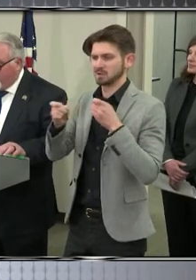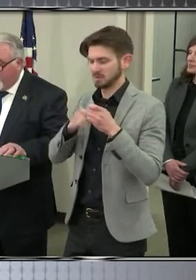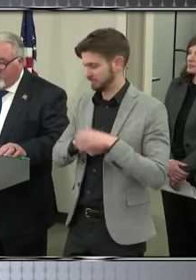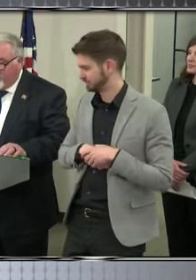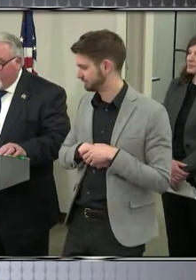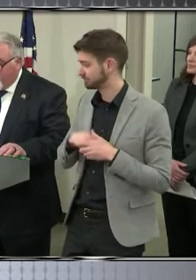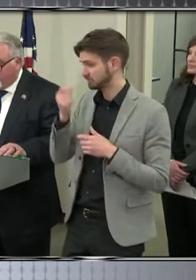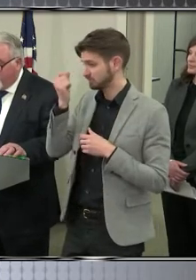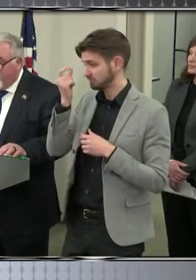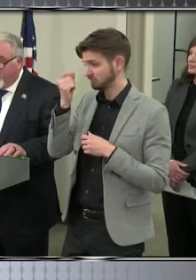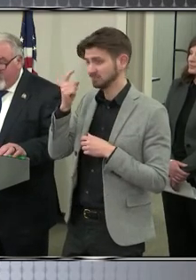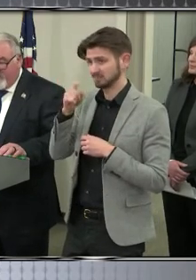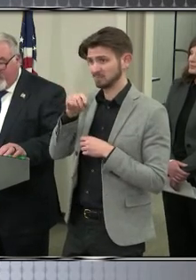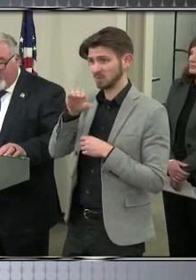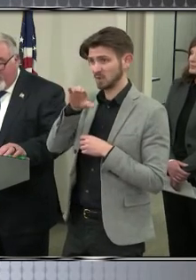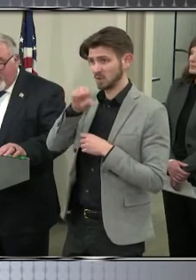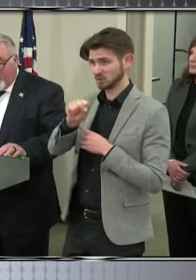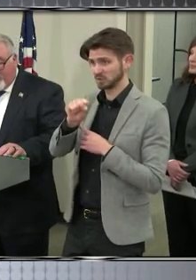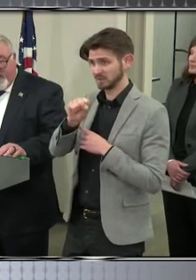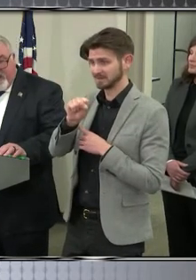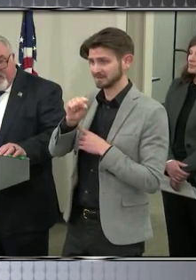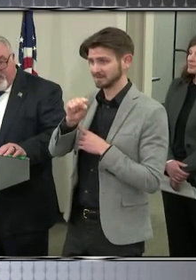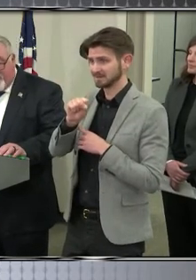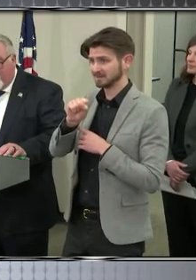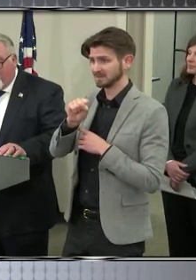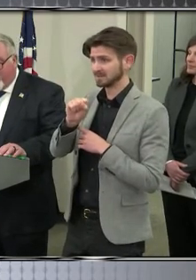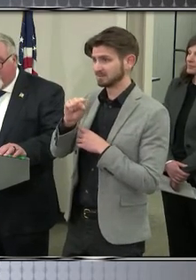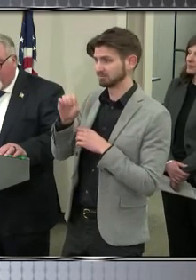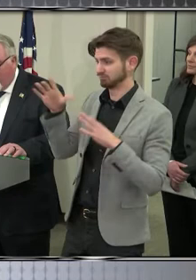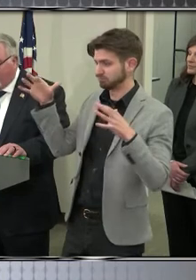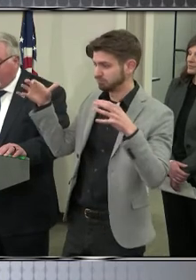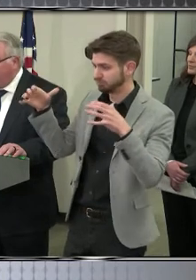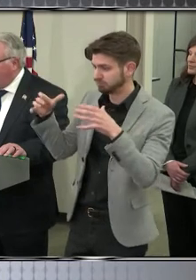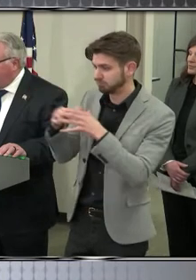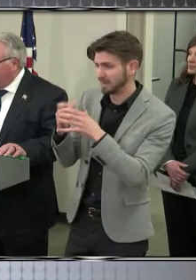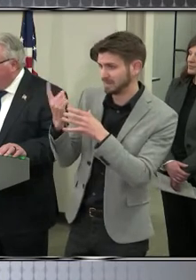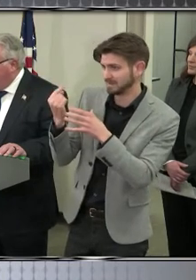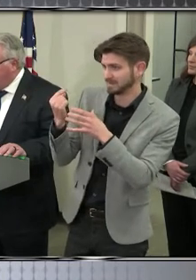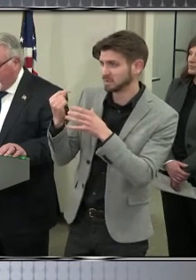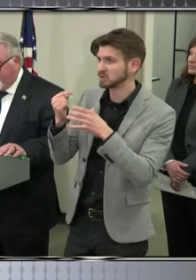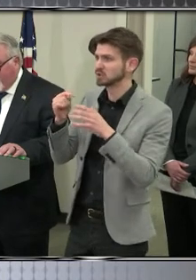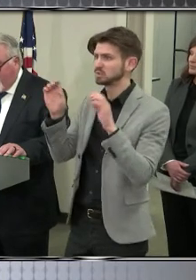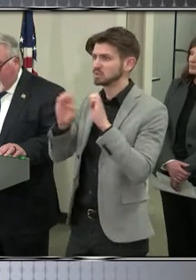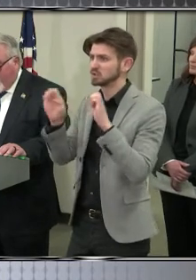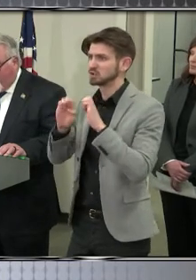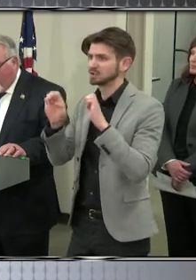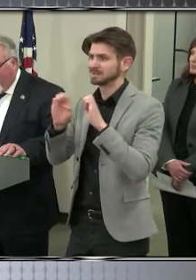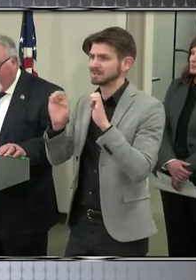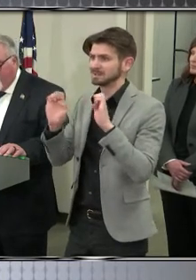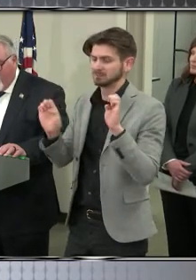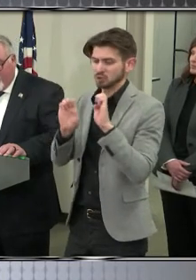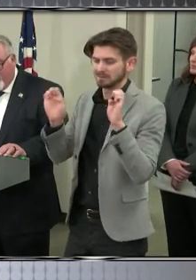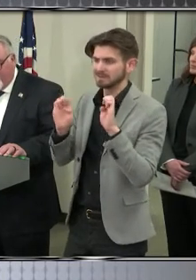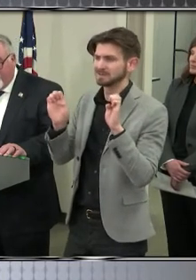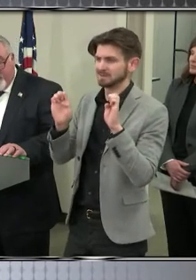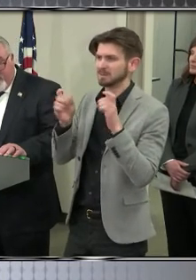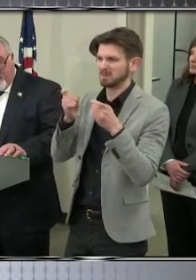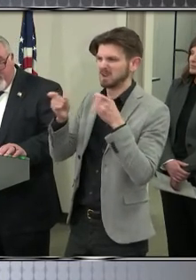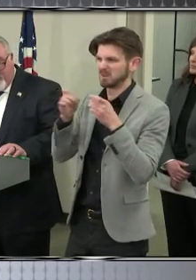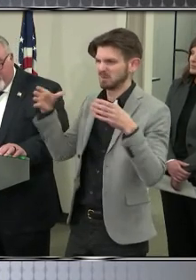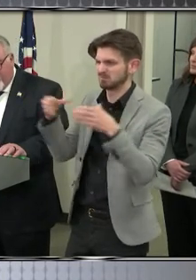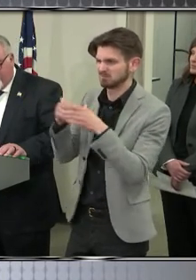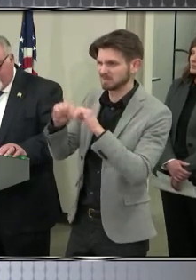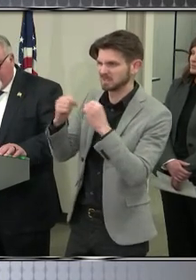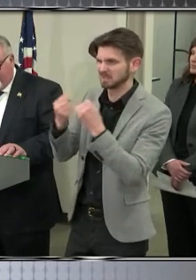Colorado Springs and El Paso County government came together to form a Regional Office of Emergency Management. And while no one could have